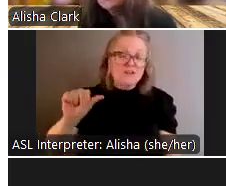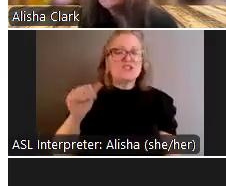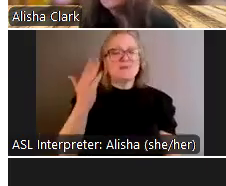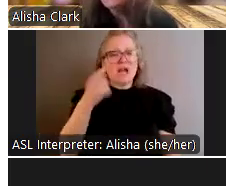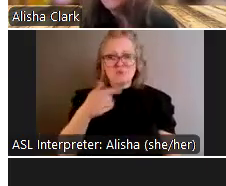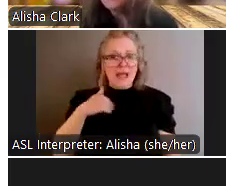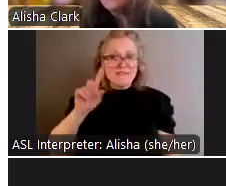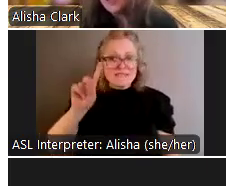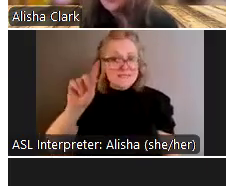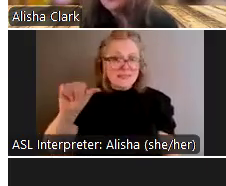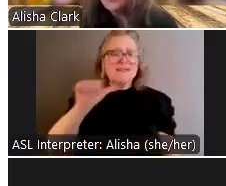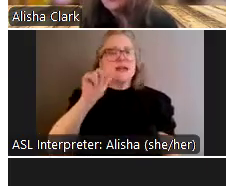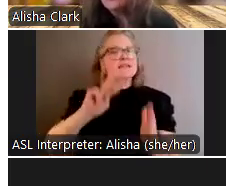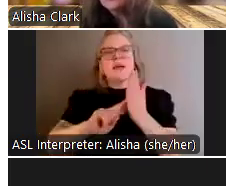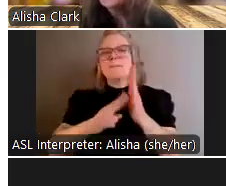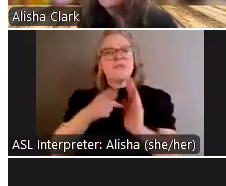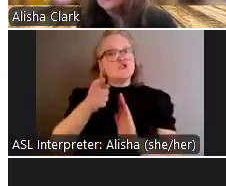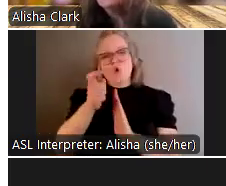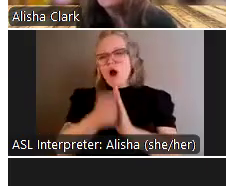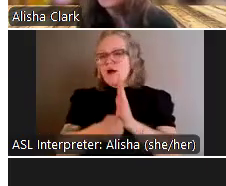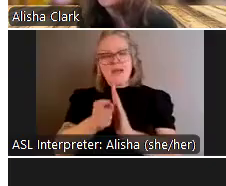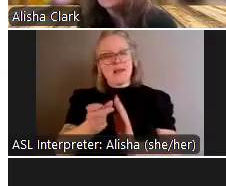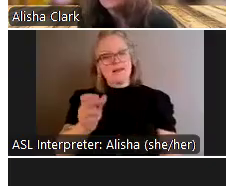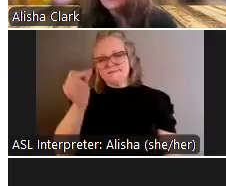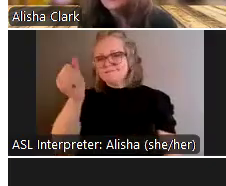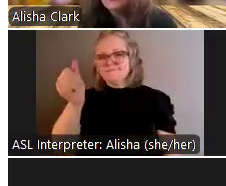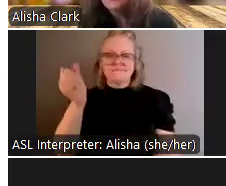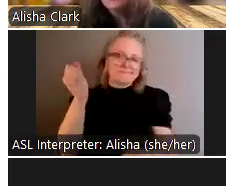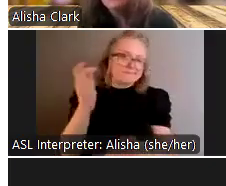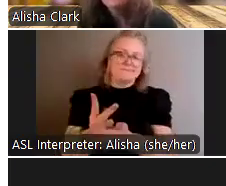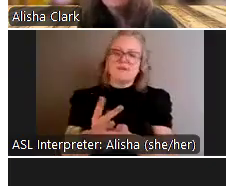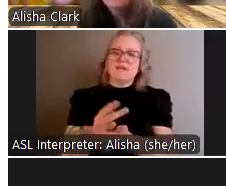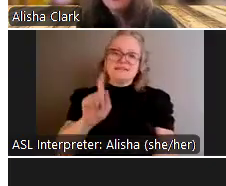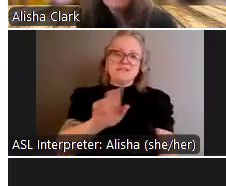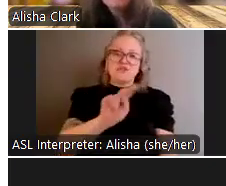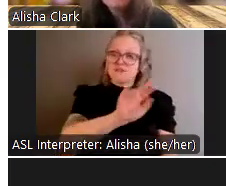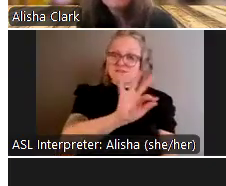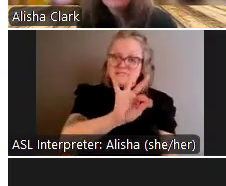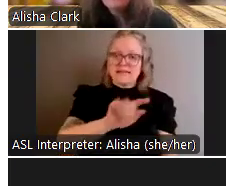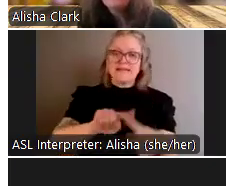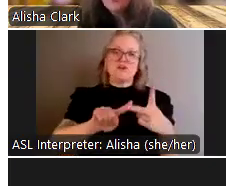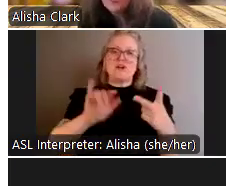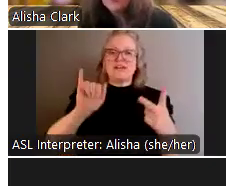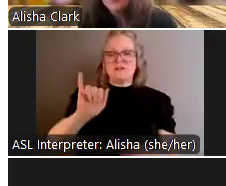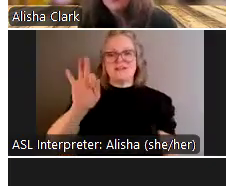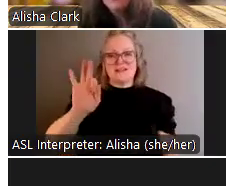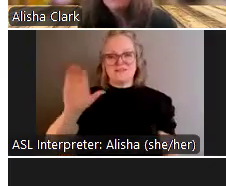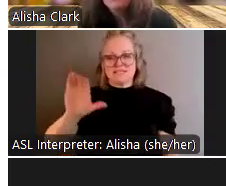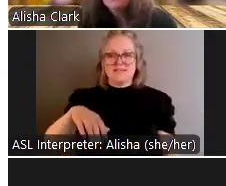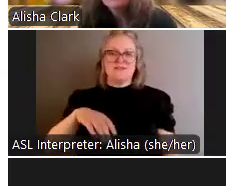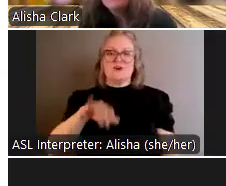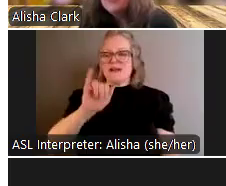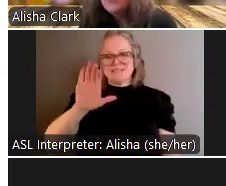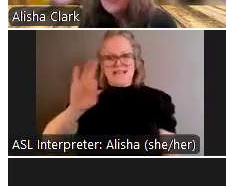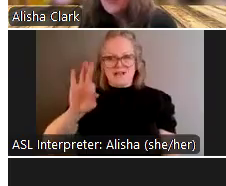disability doesn't mean that you automatically are going to meet nursing facility or intermediate care facility level of care.